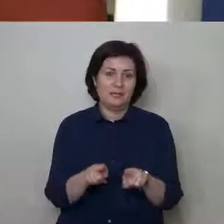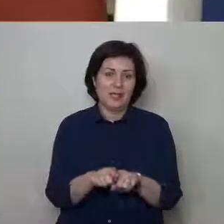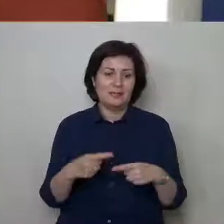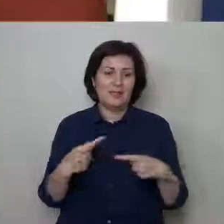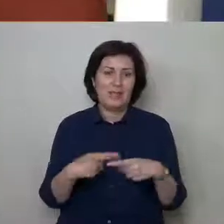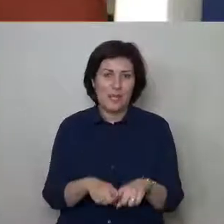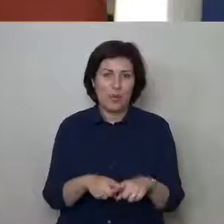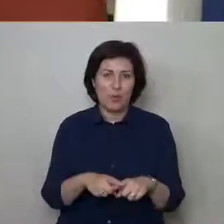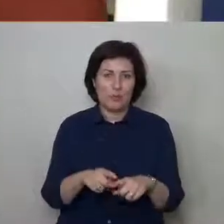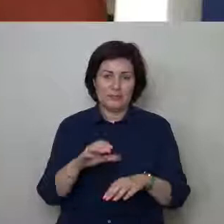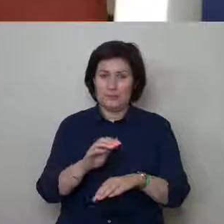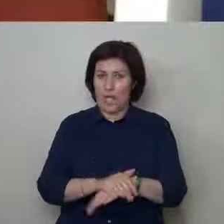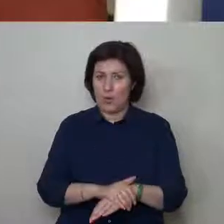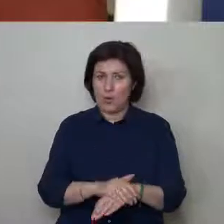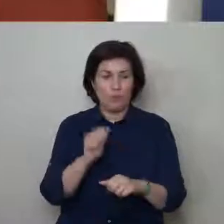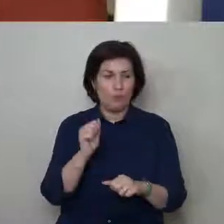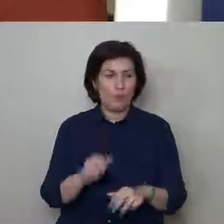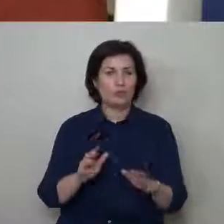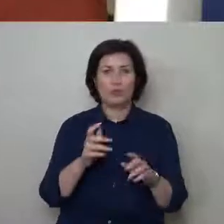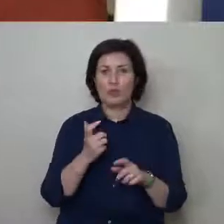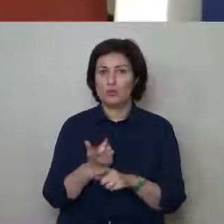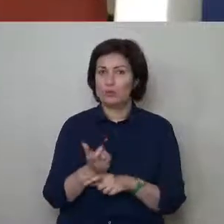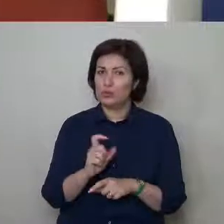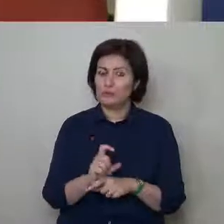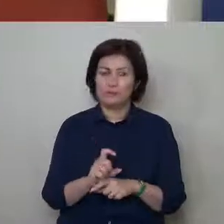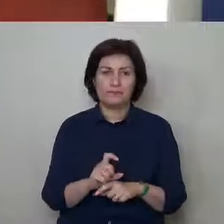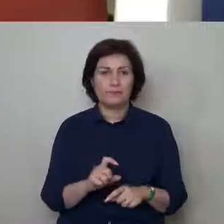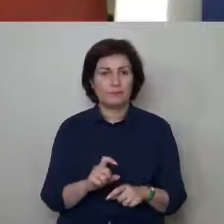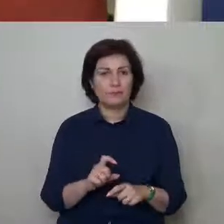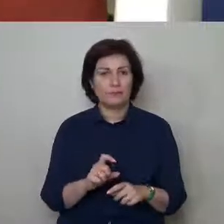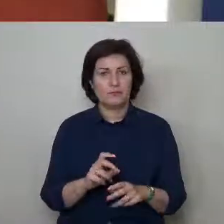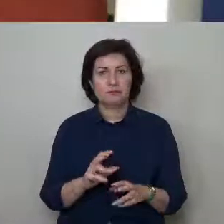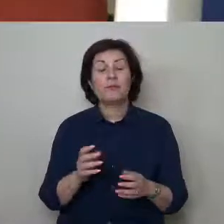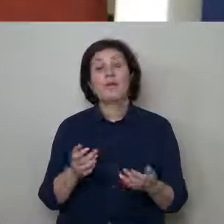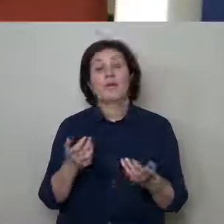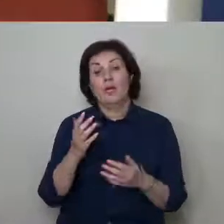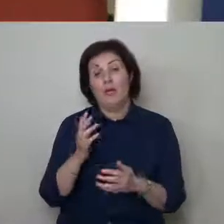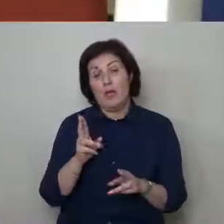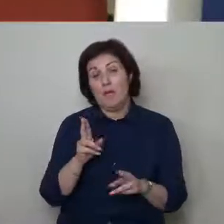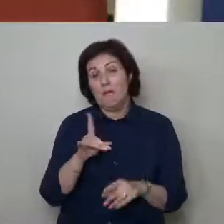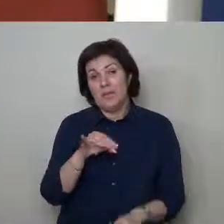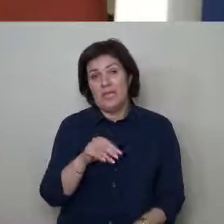complies with all the requirements, and it's quite difficult to